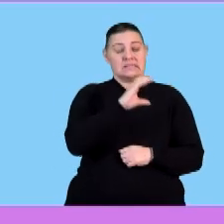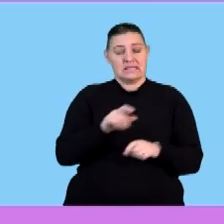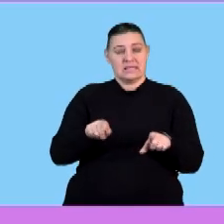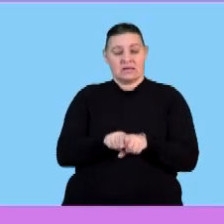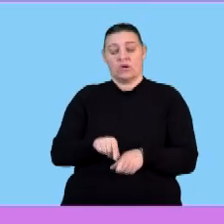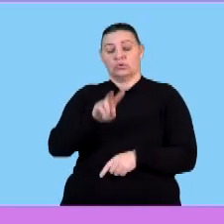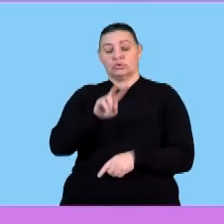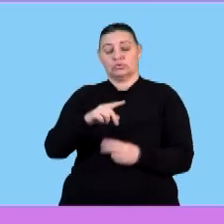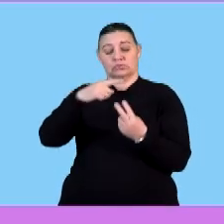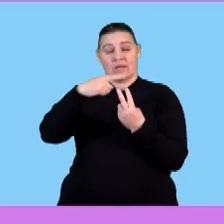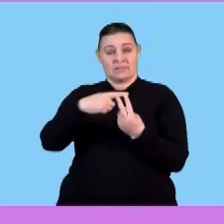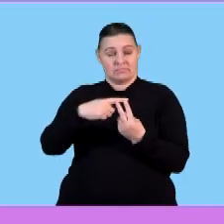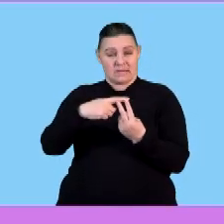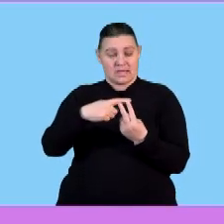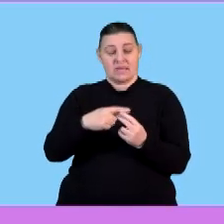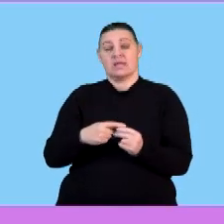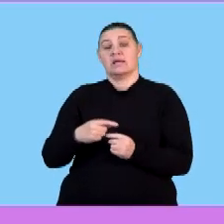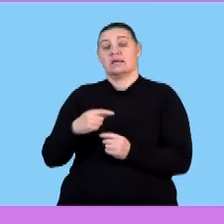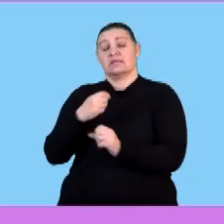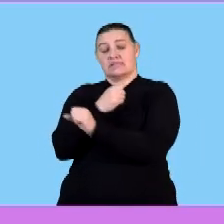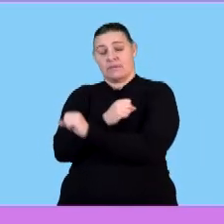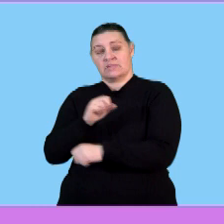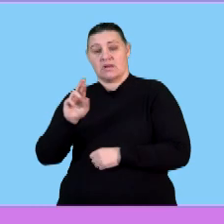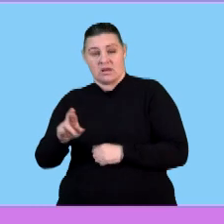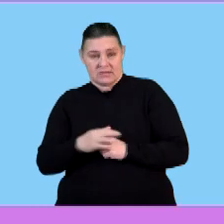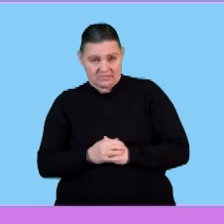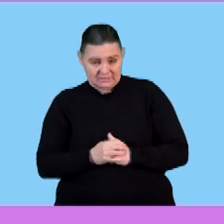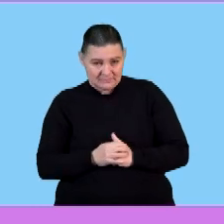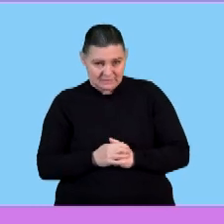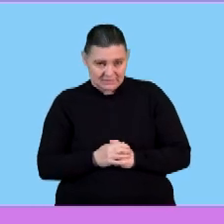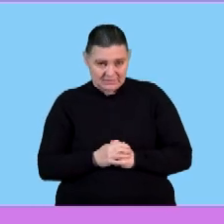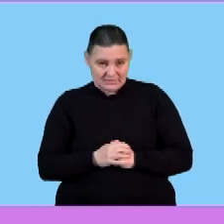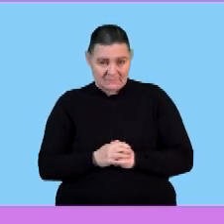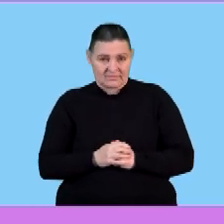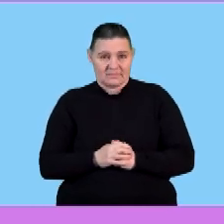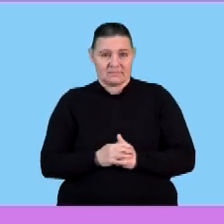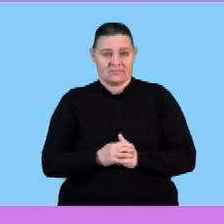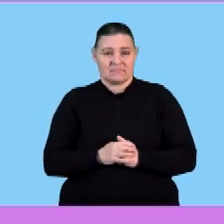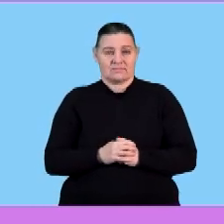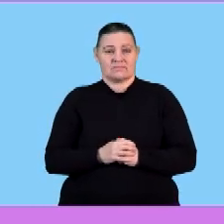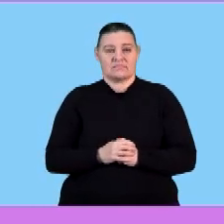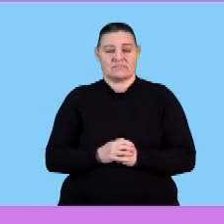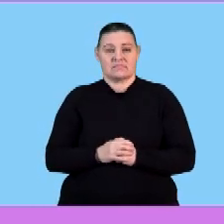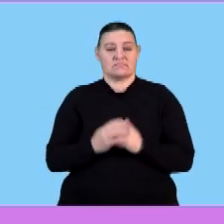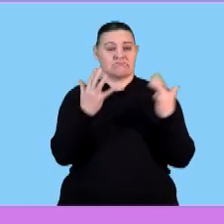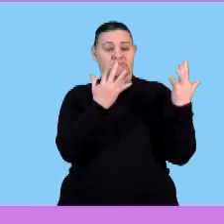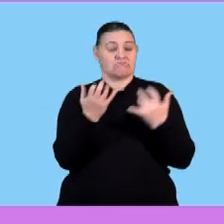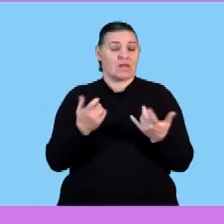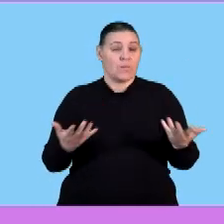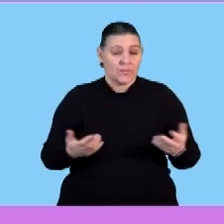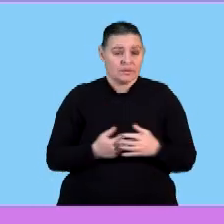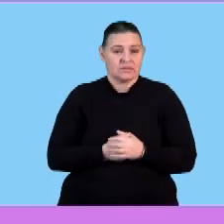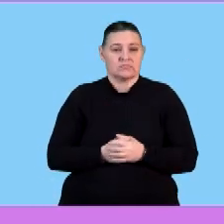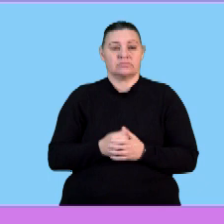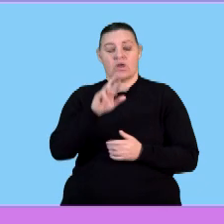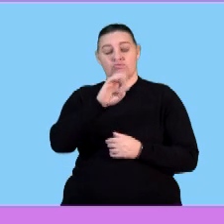pi, remember, 3,142, times the radius, not the diameter. All right, how does that work out for